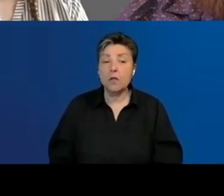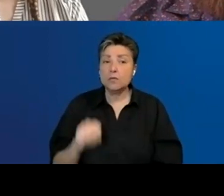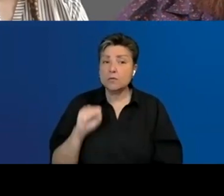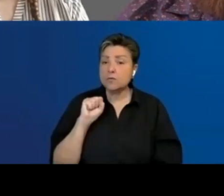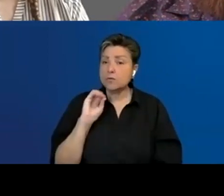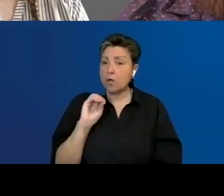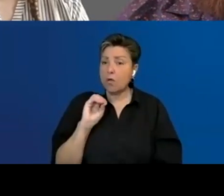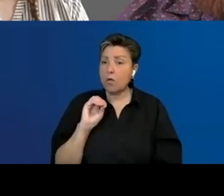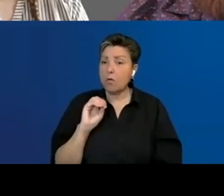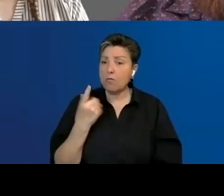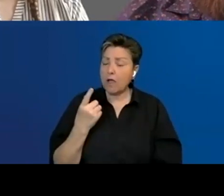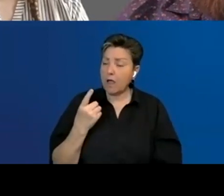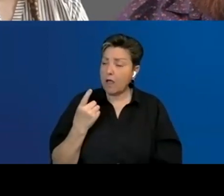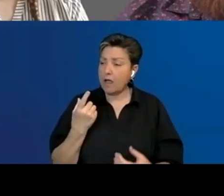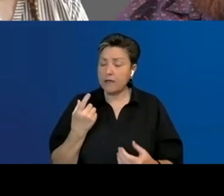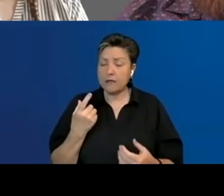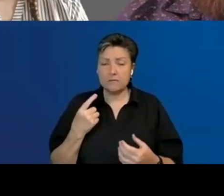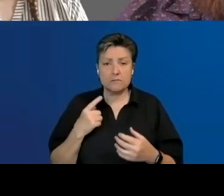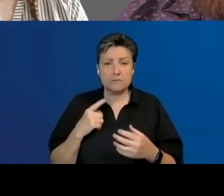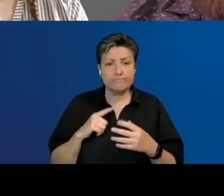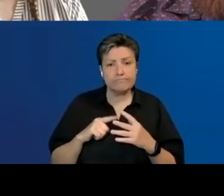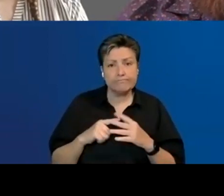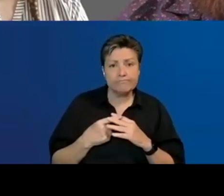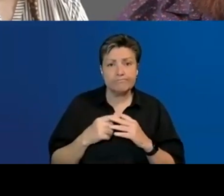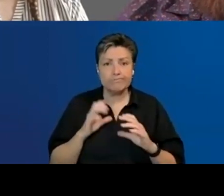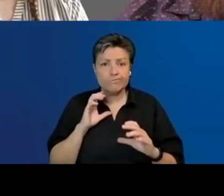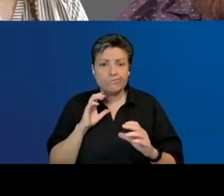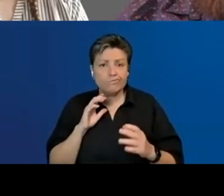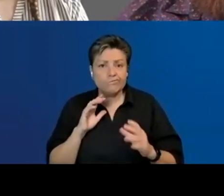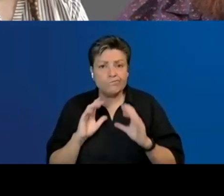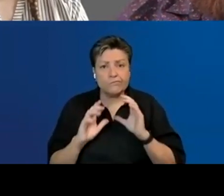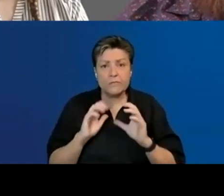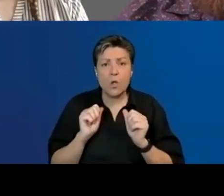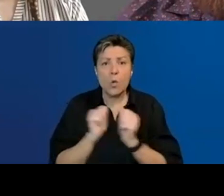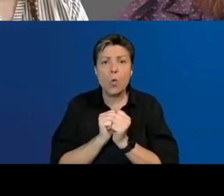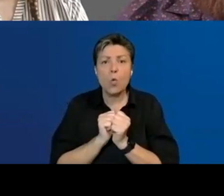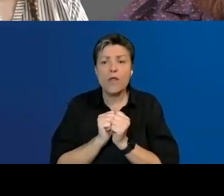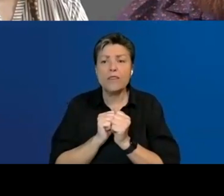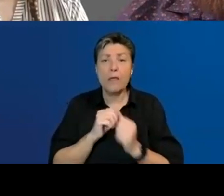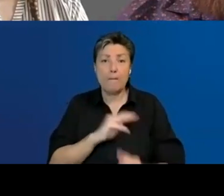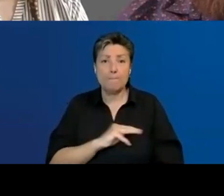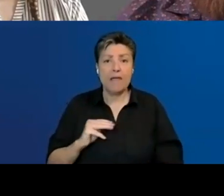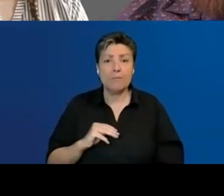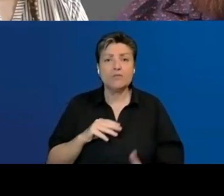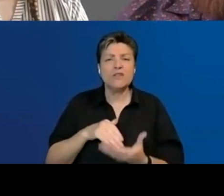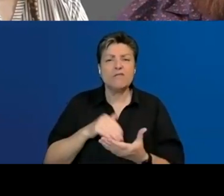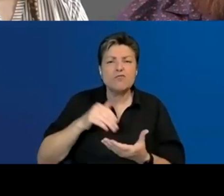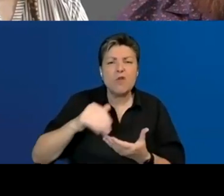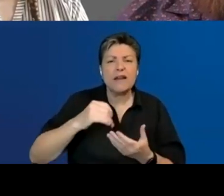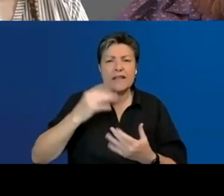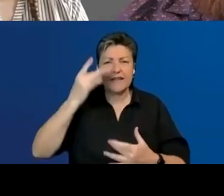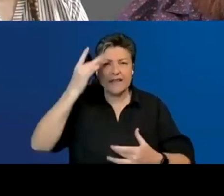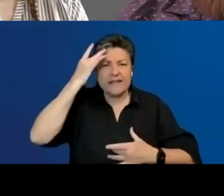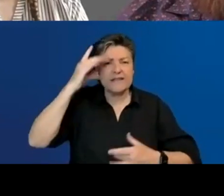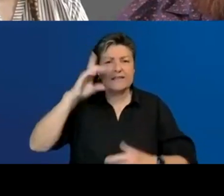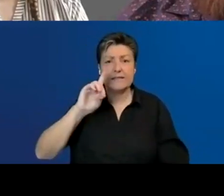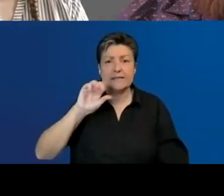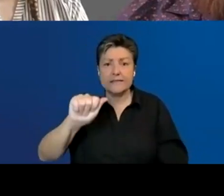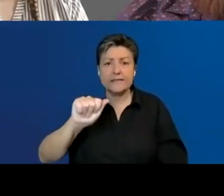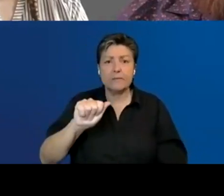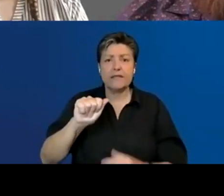So yeah, I got to kind of talk to members of the chronic illness and disability community about how they were navigating dating relationships and